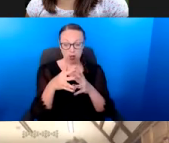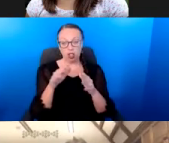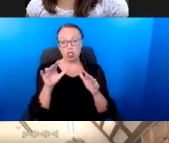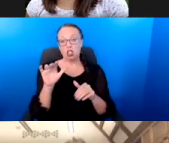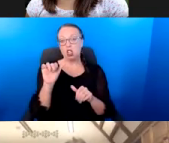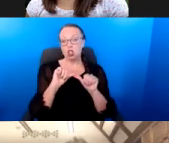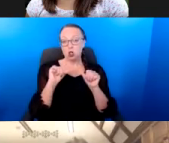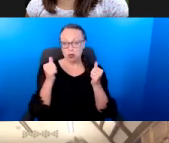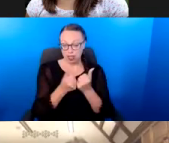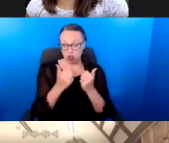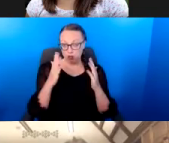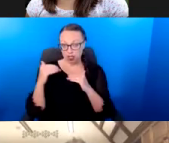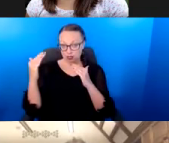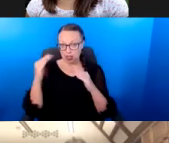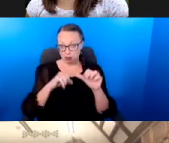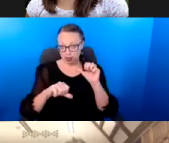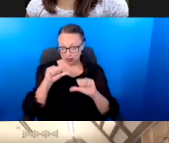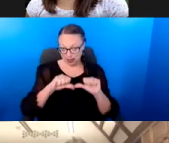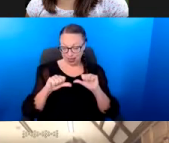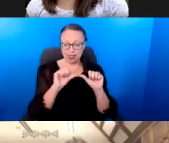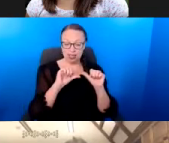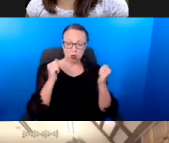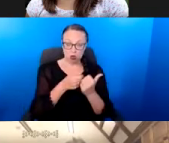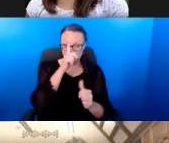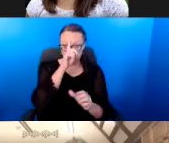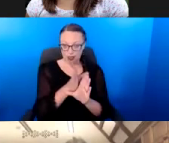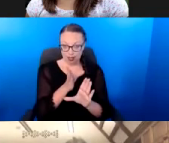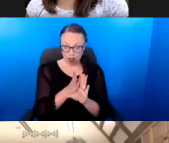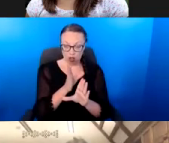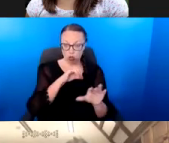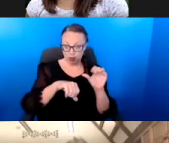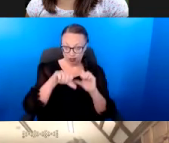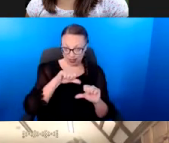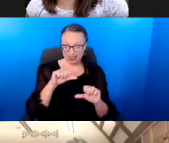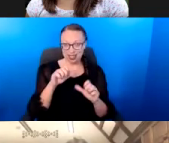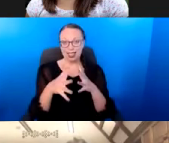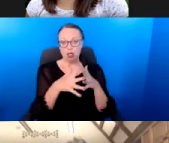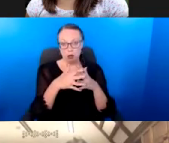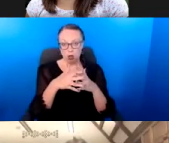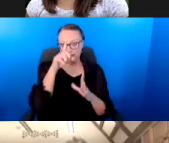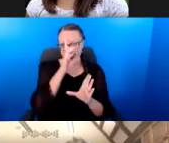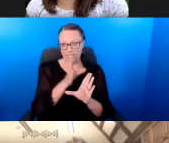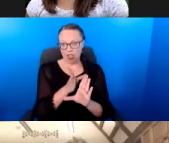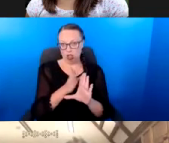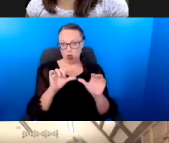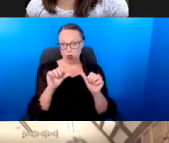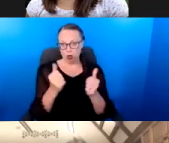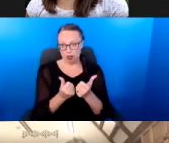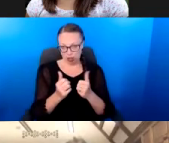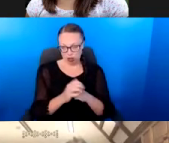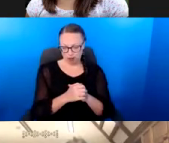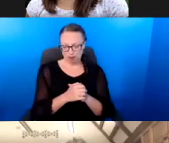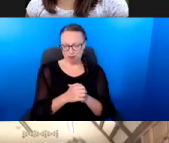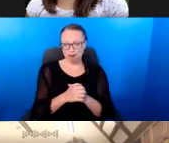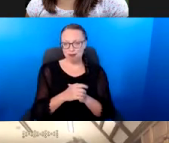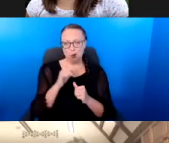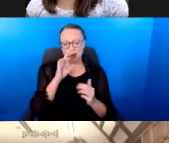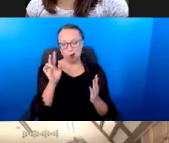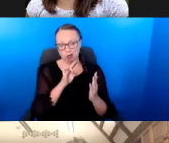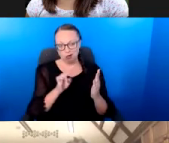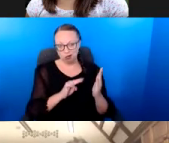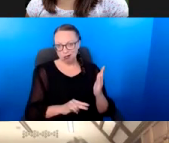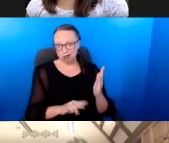Science, the Association for Psychological Science, and the American Psychological Association. And when I was looking at